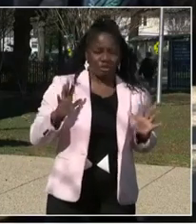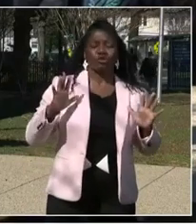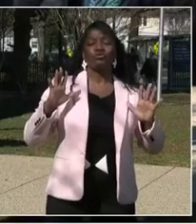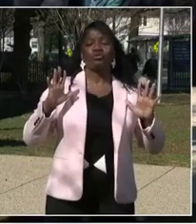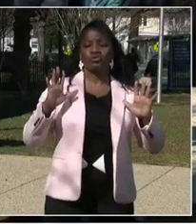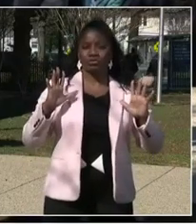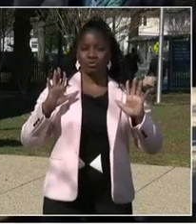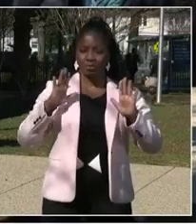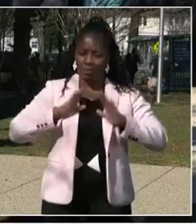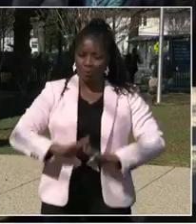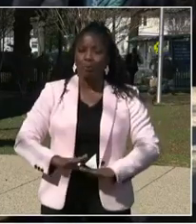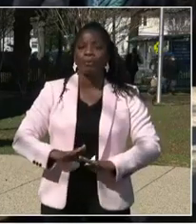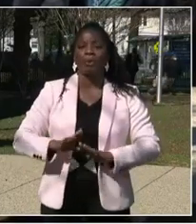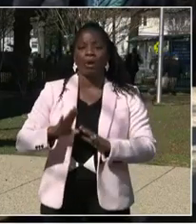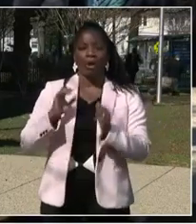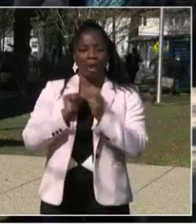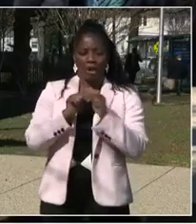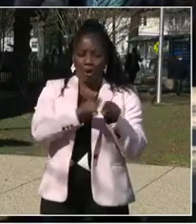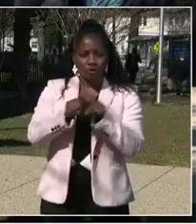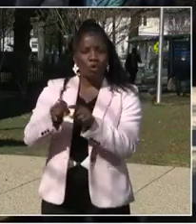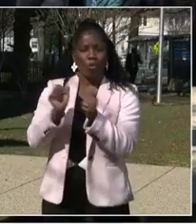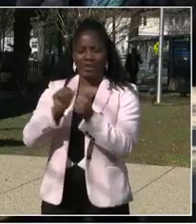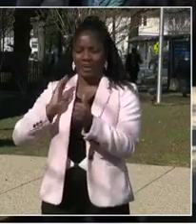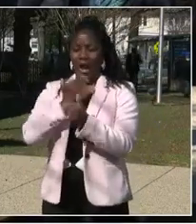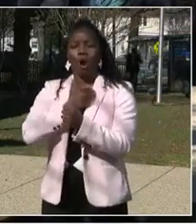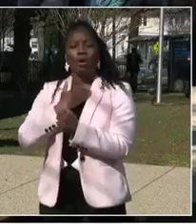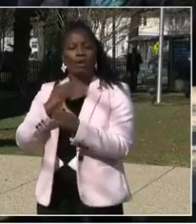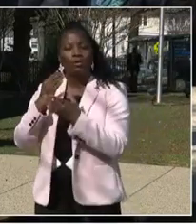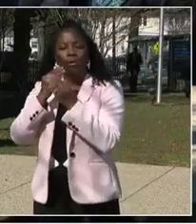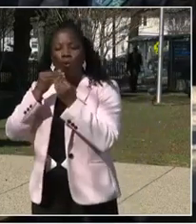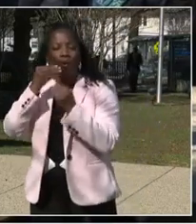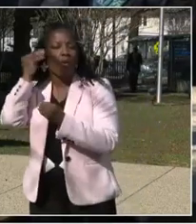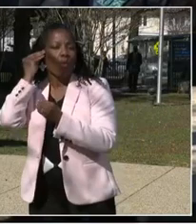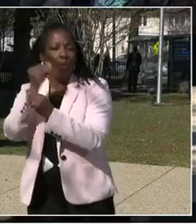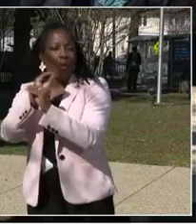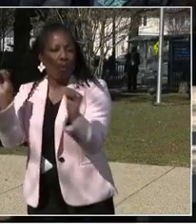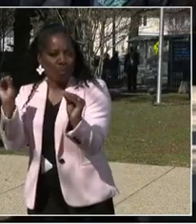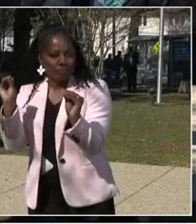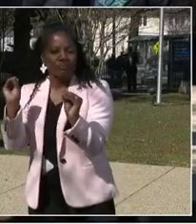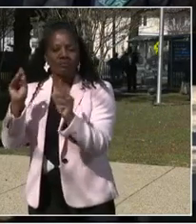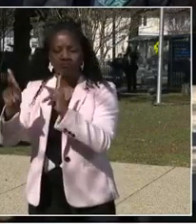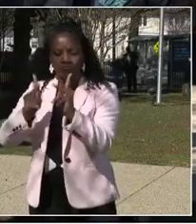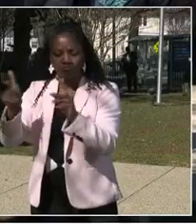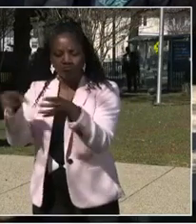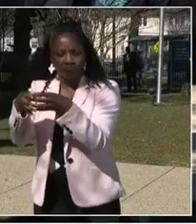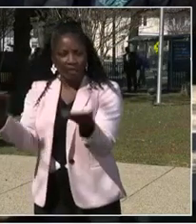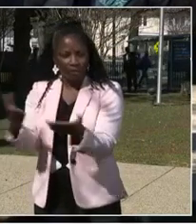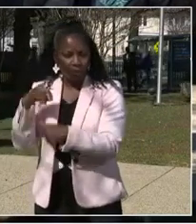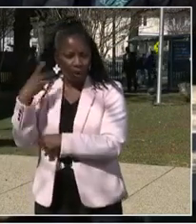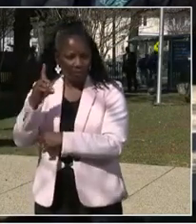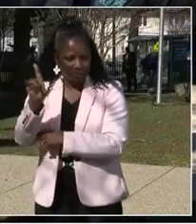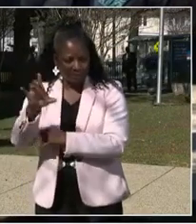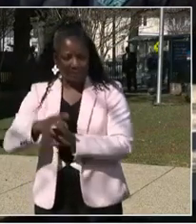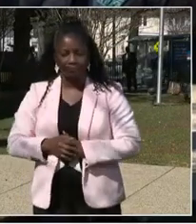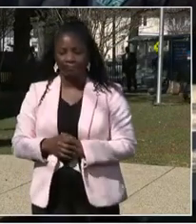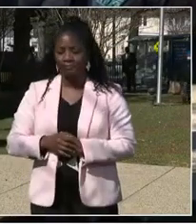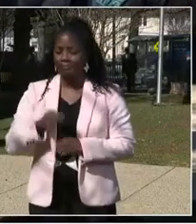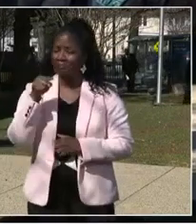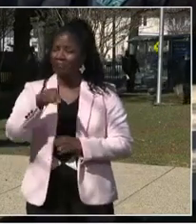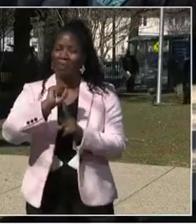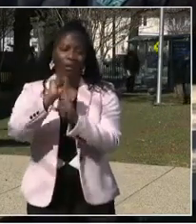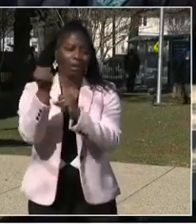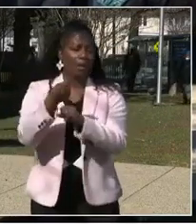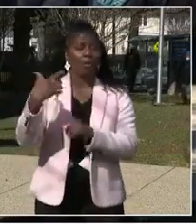homeless population here in the District of Columbia. This case is an example of